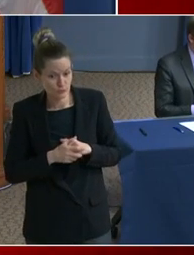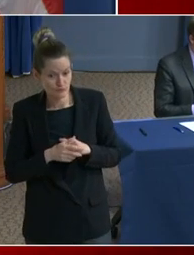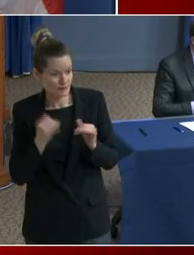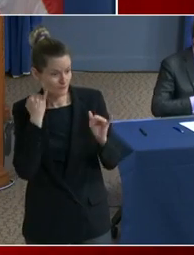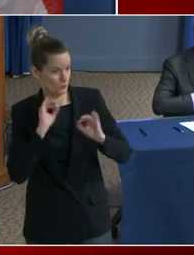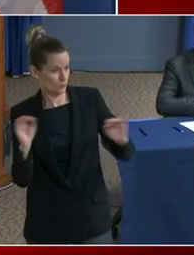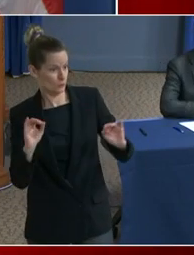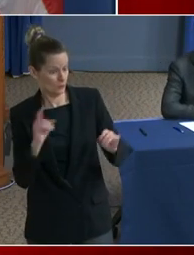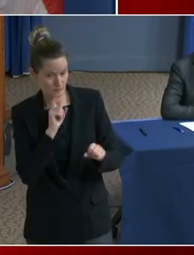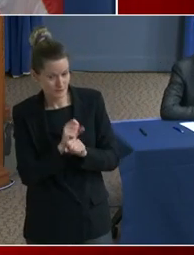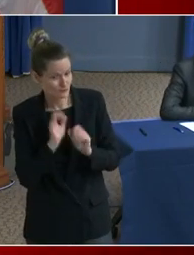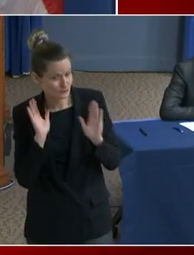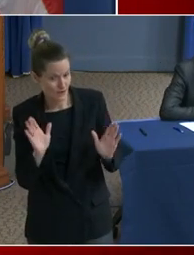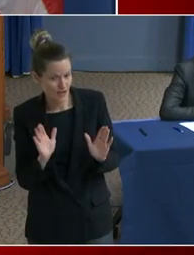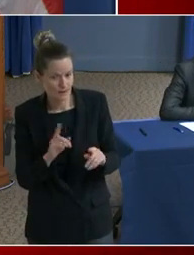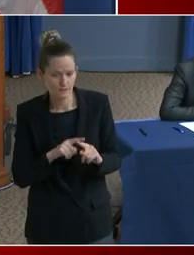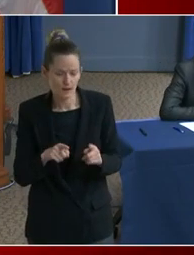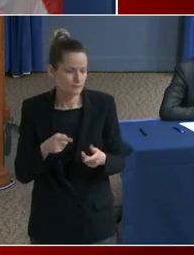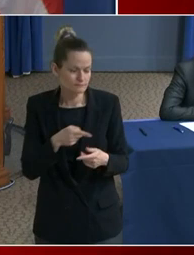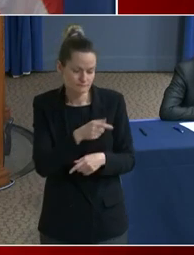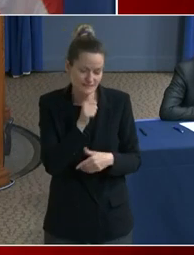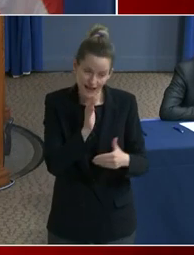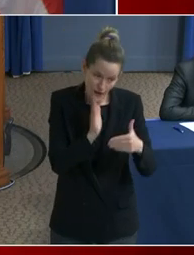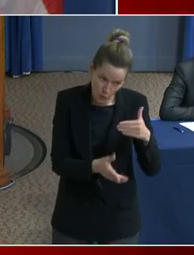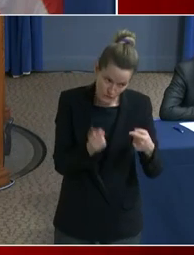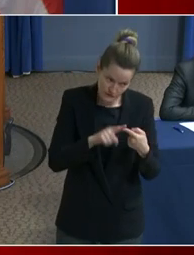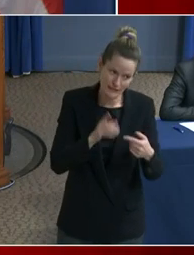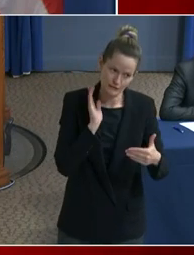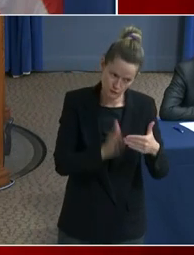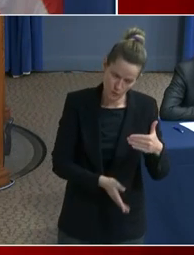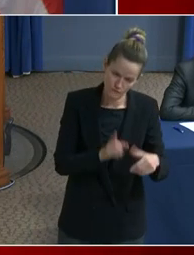until it's over, but I don't know.